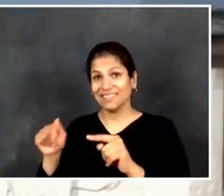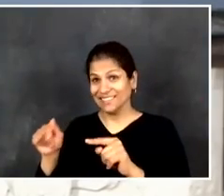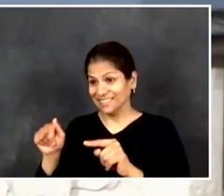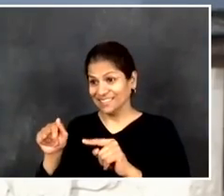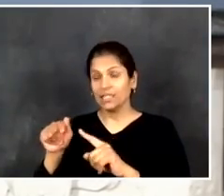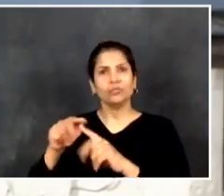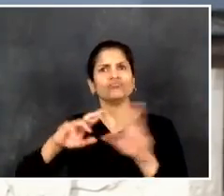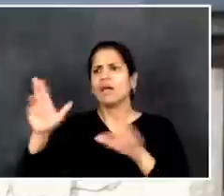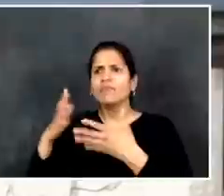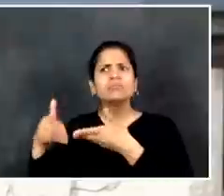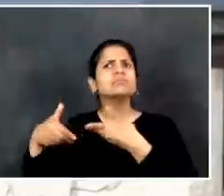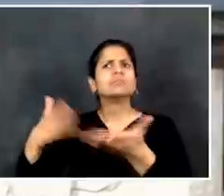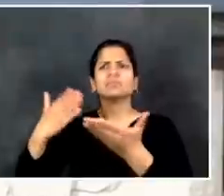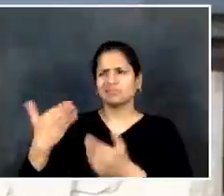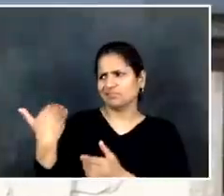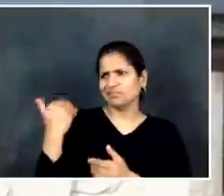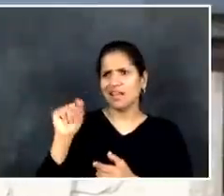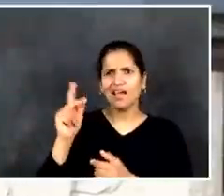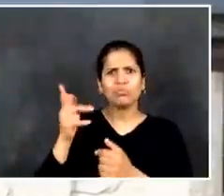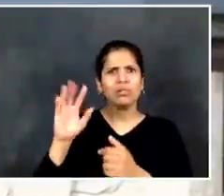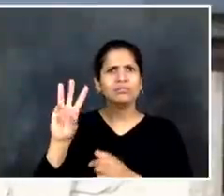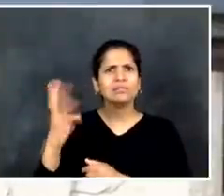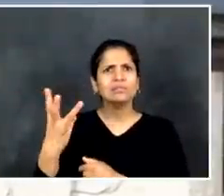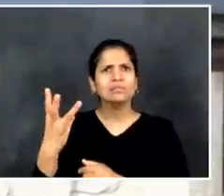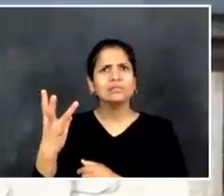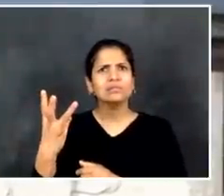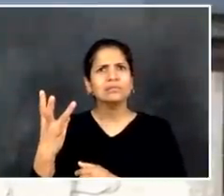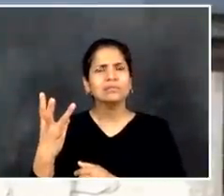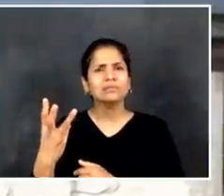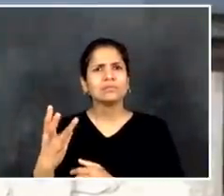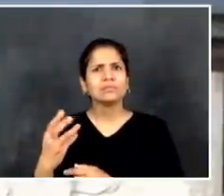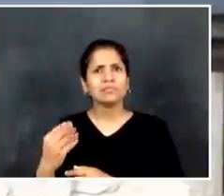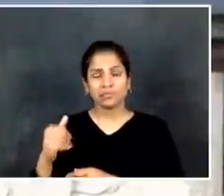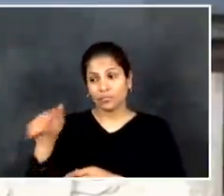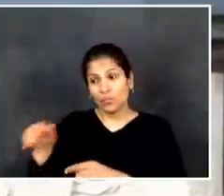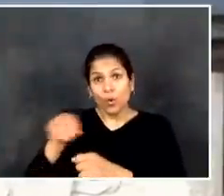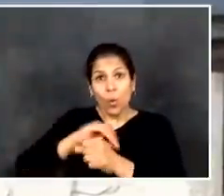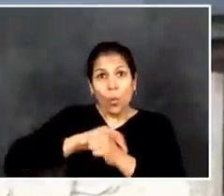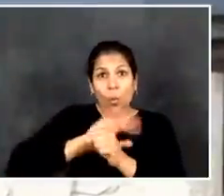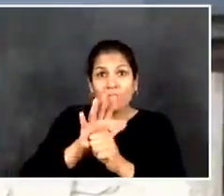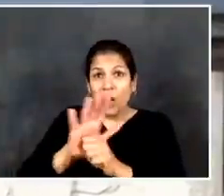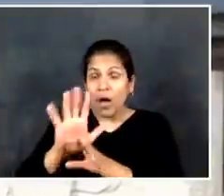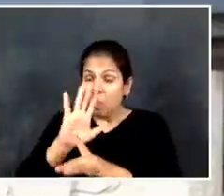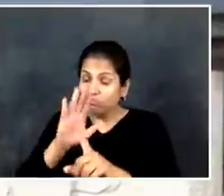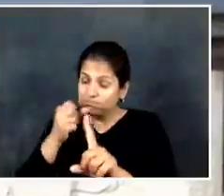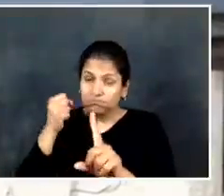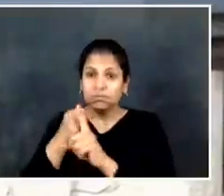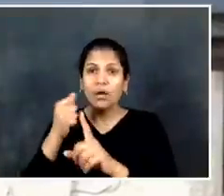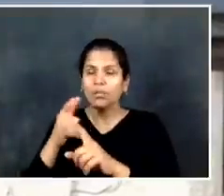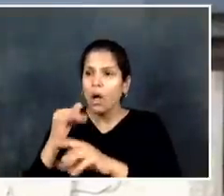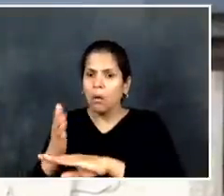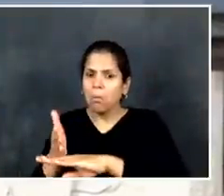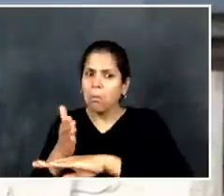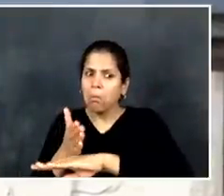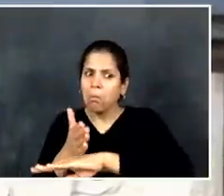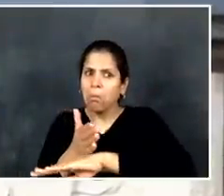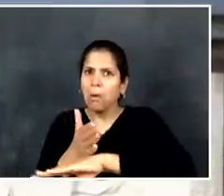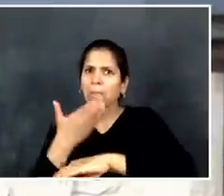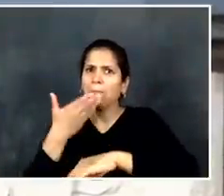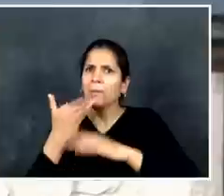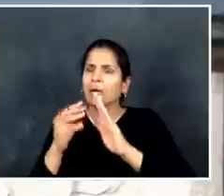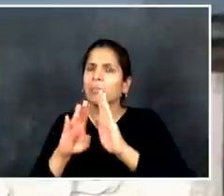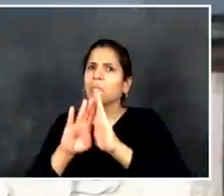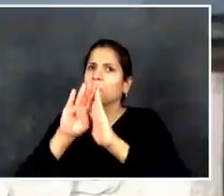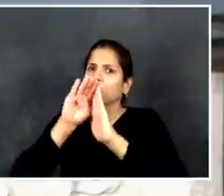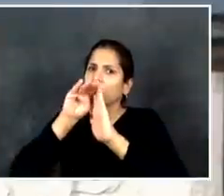April 6th, including that we got some shipments of the full service ventilators in at the last moment that we had not been able to depend on. So we didn't